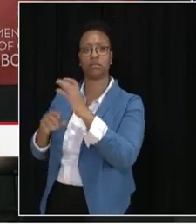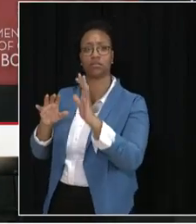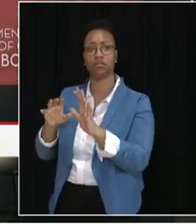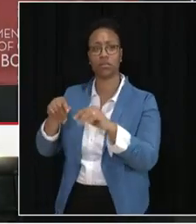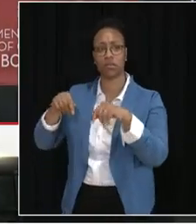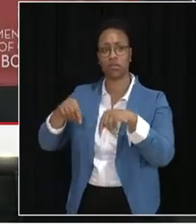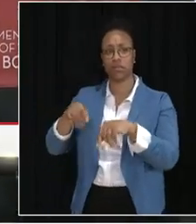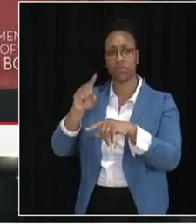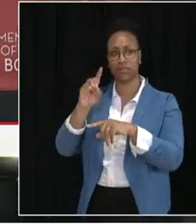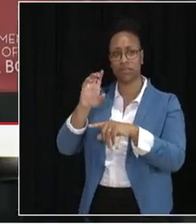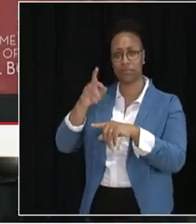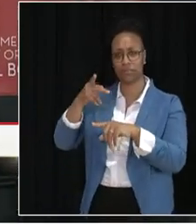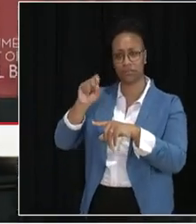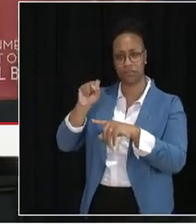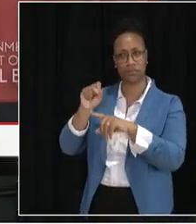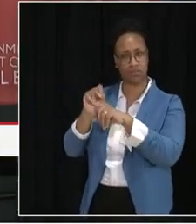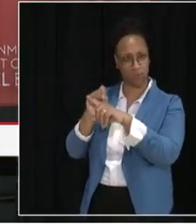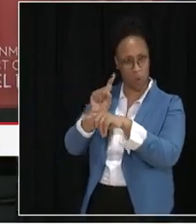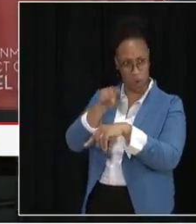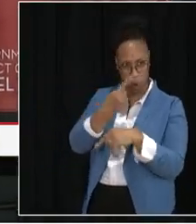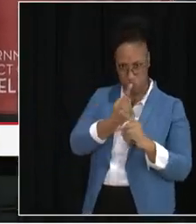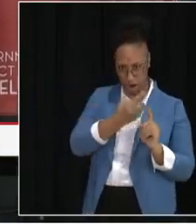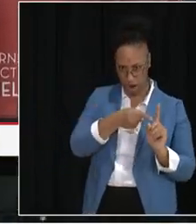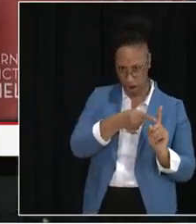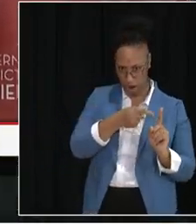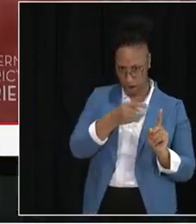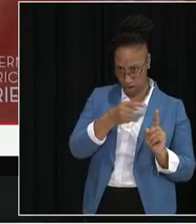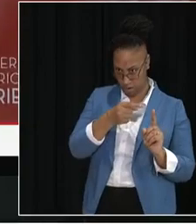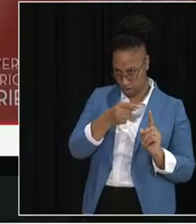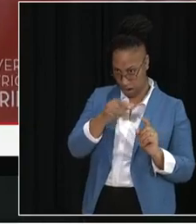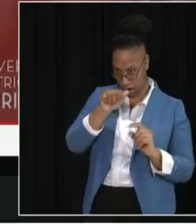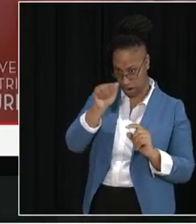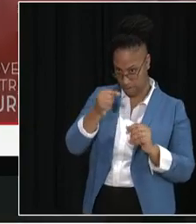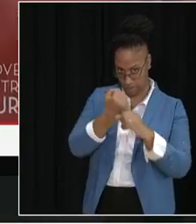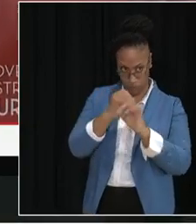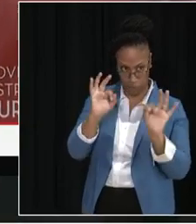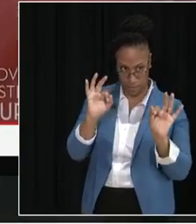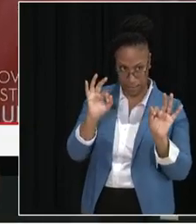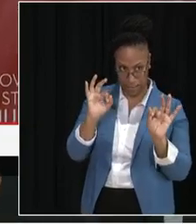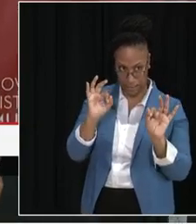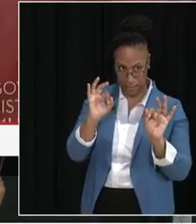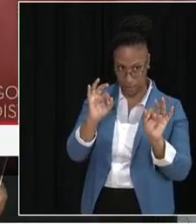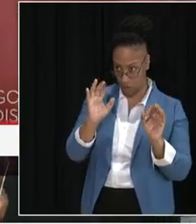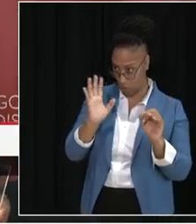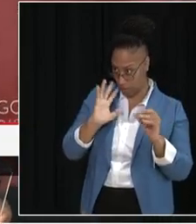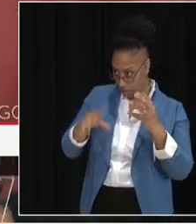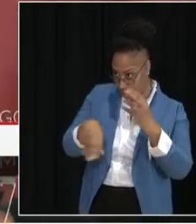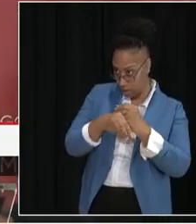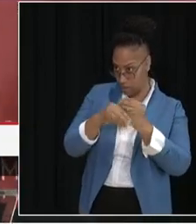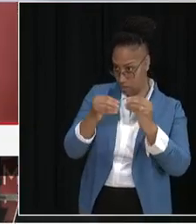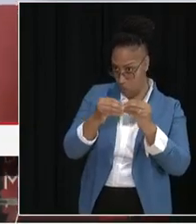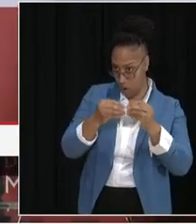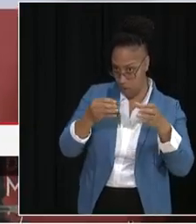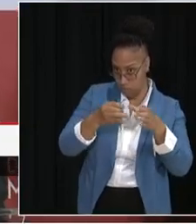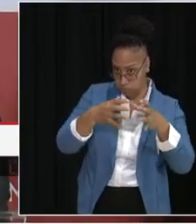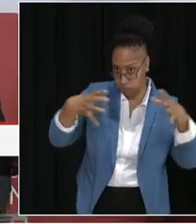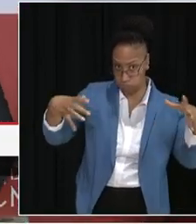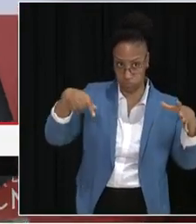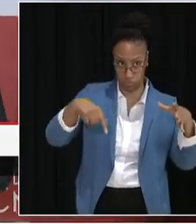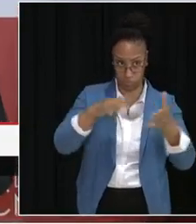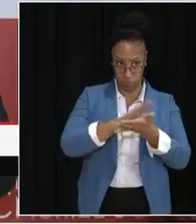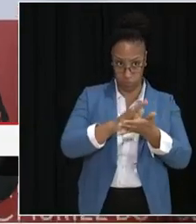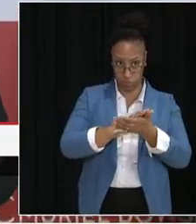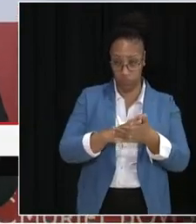this kind of opportunity to other schools? Yeah, thank you, Mark, for that question. So we have been working, as the mayor mentioned earlier,